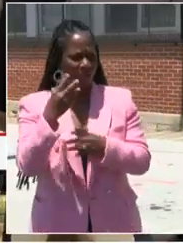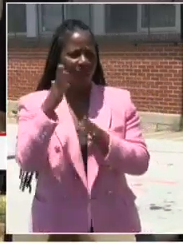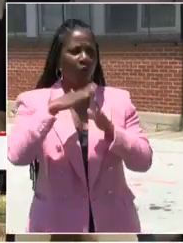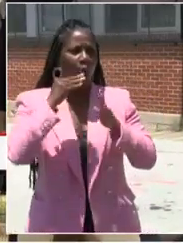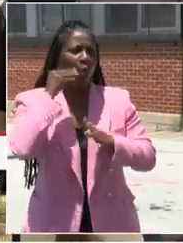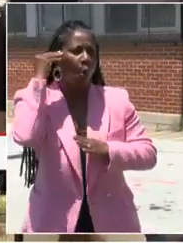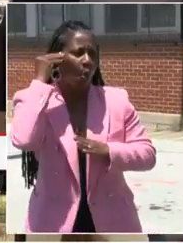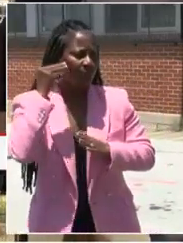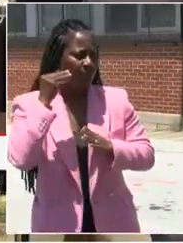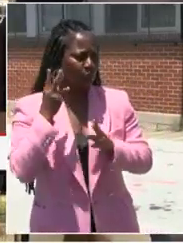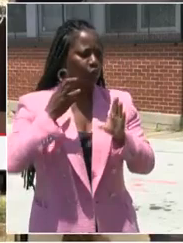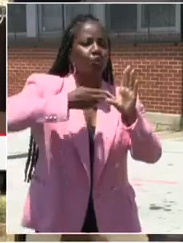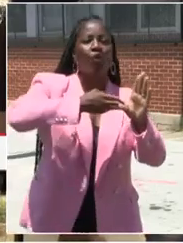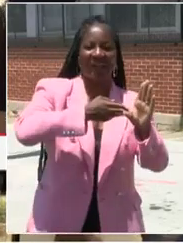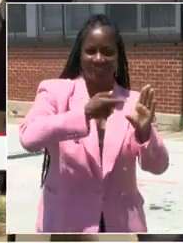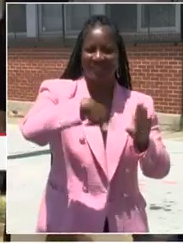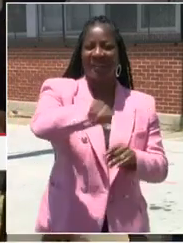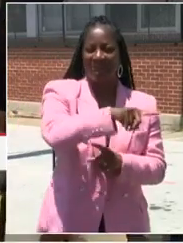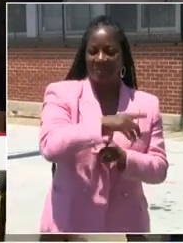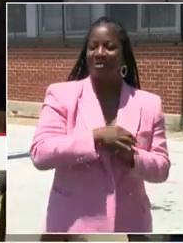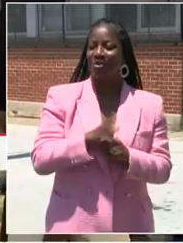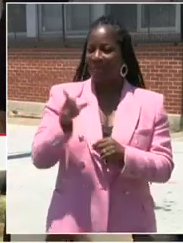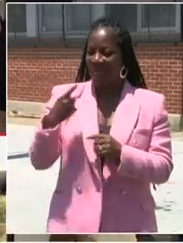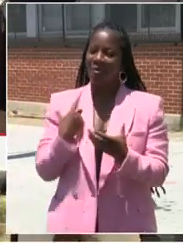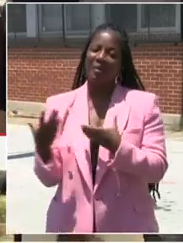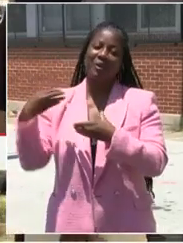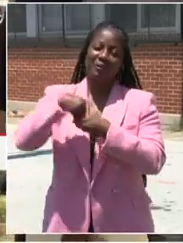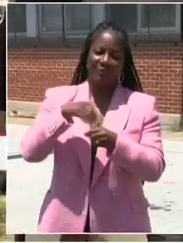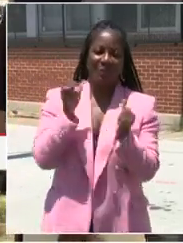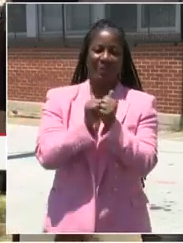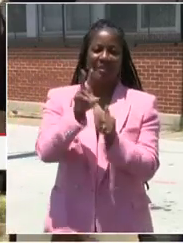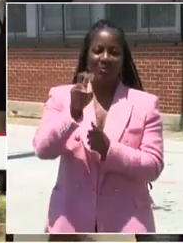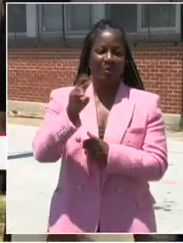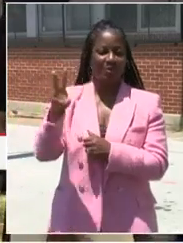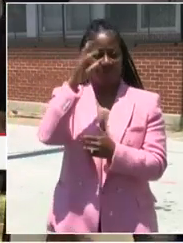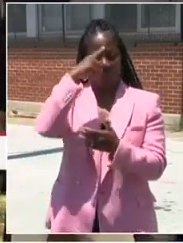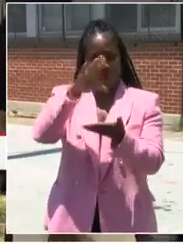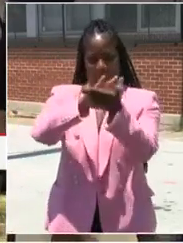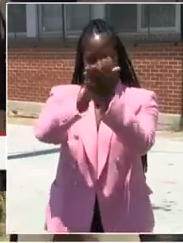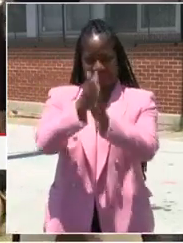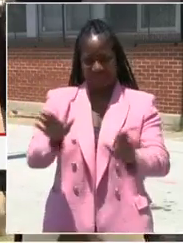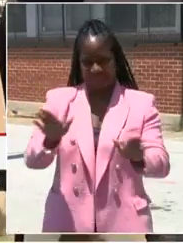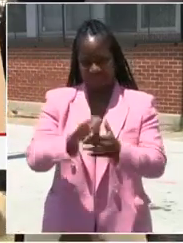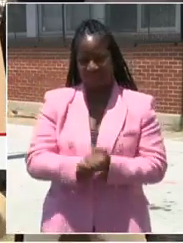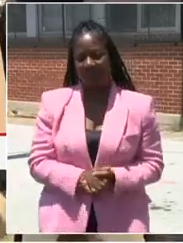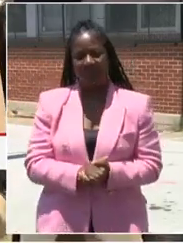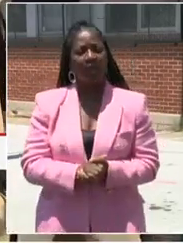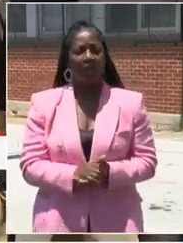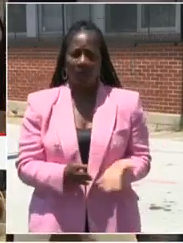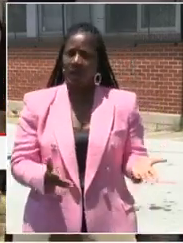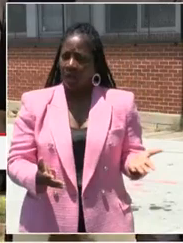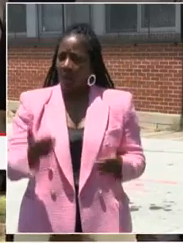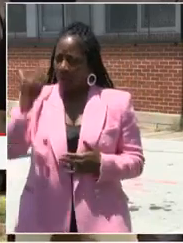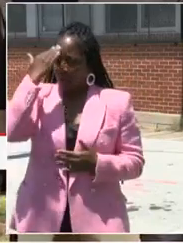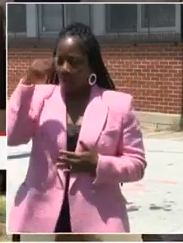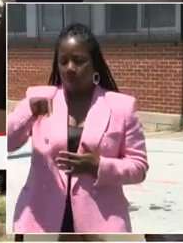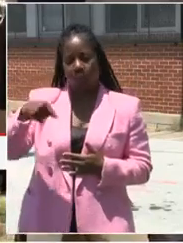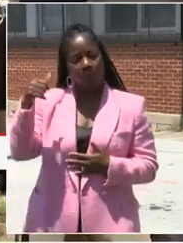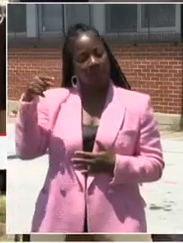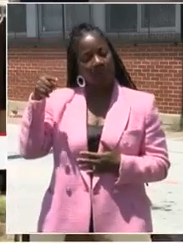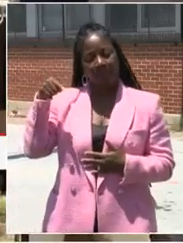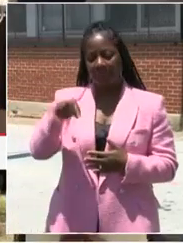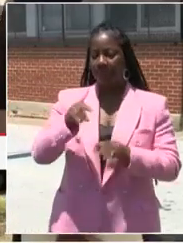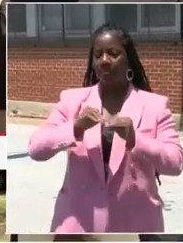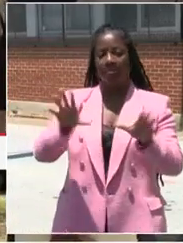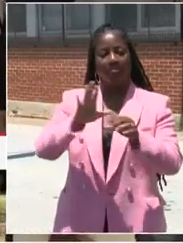them. And so now they're going to be a part of 202 for Peace. We know that this pandemic has upended